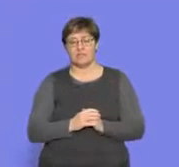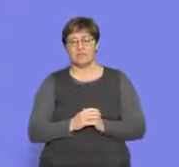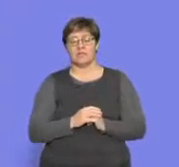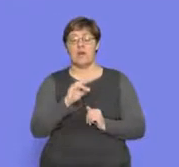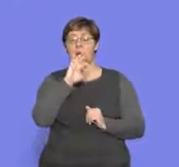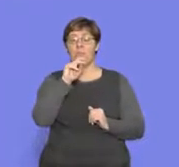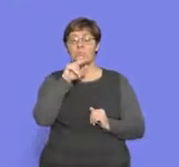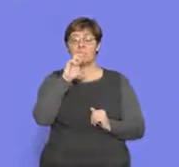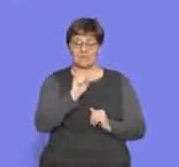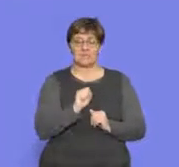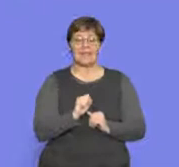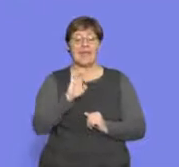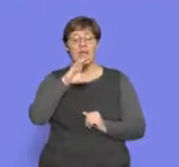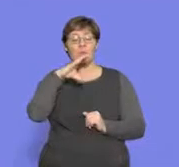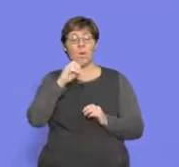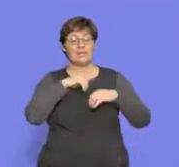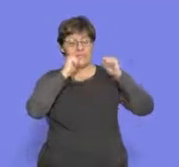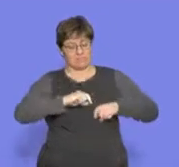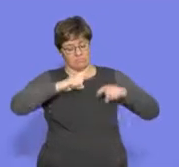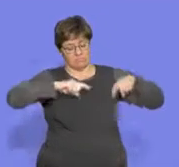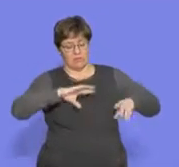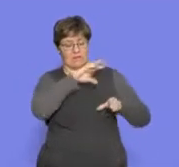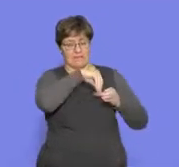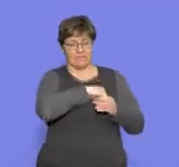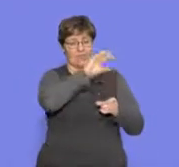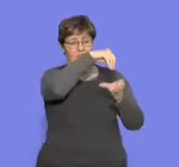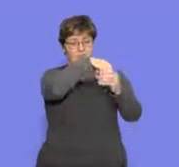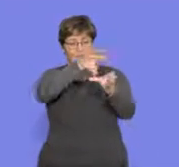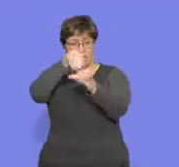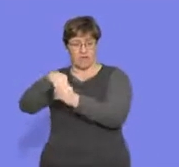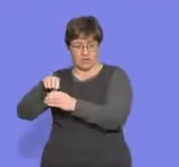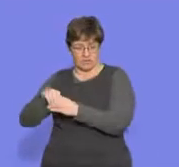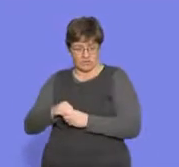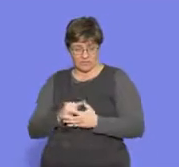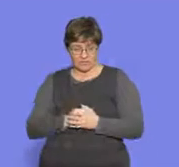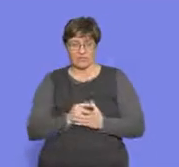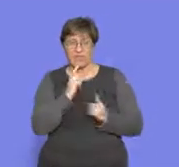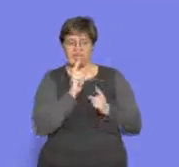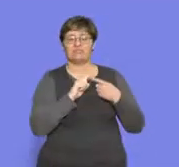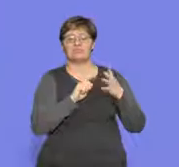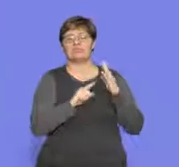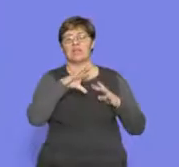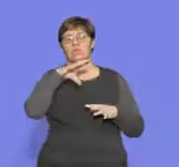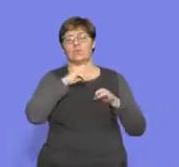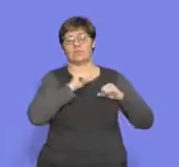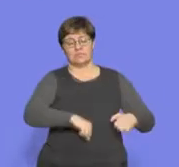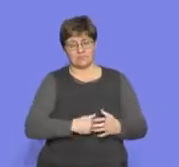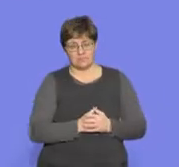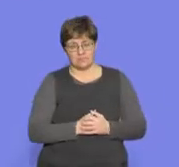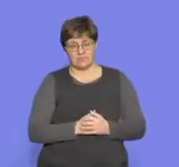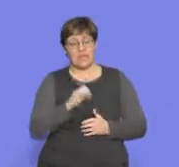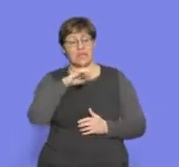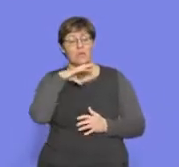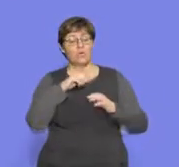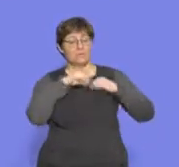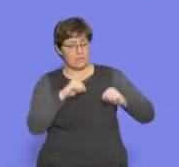A biome is made up of several ecosystems, and as we discussed earlier on, that we can unpack a biome into different ecosystems.